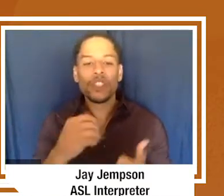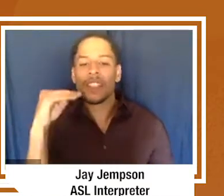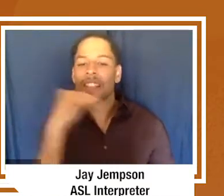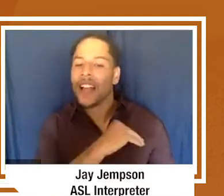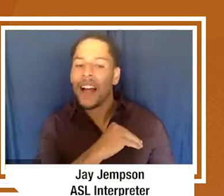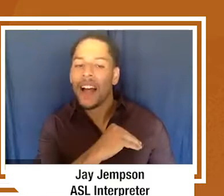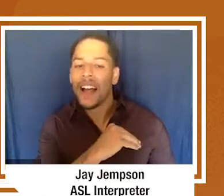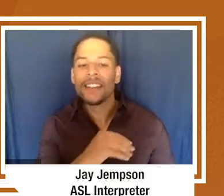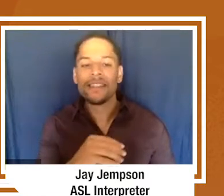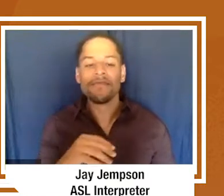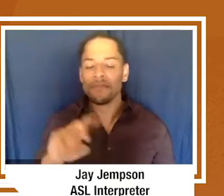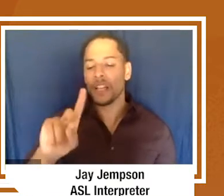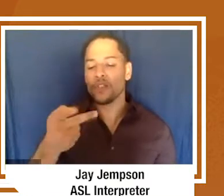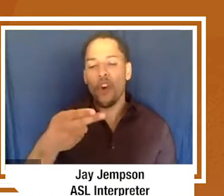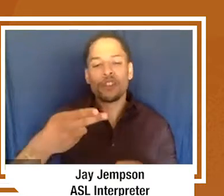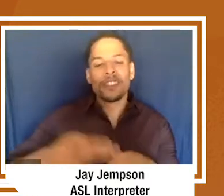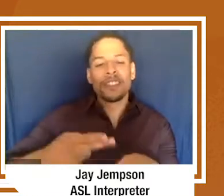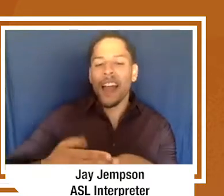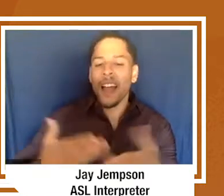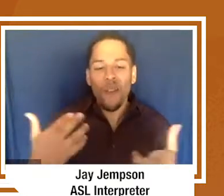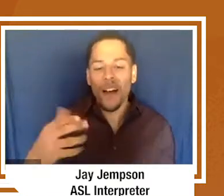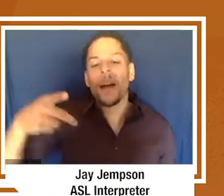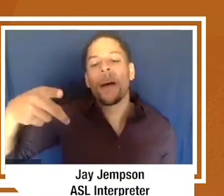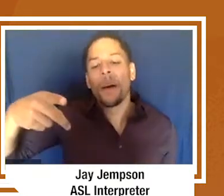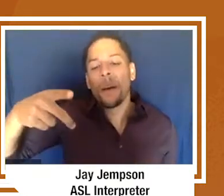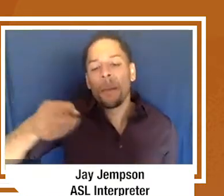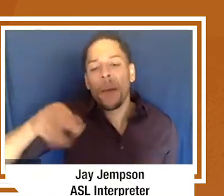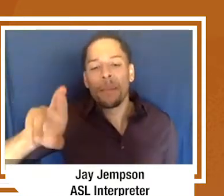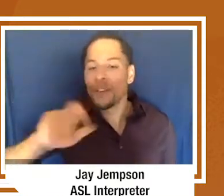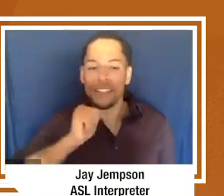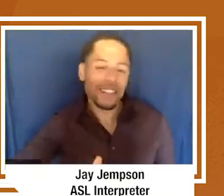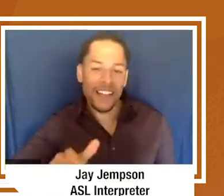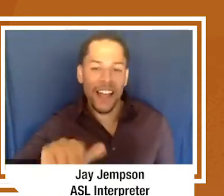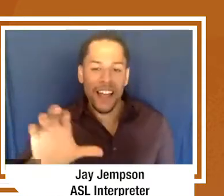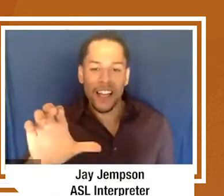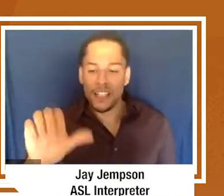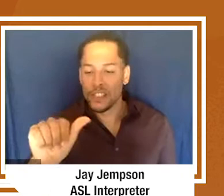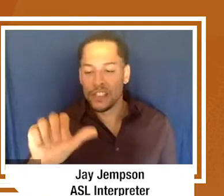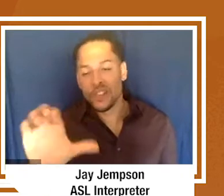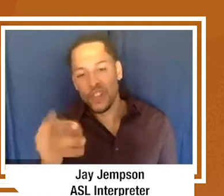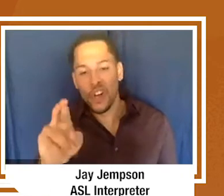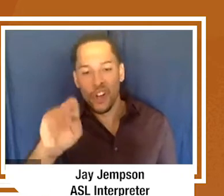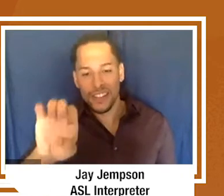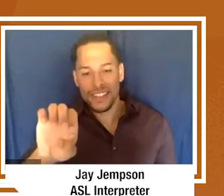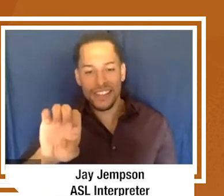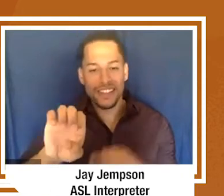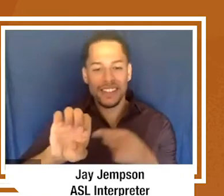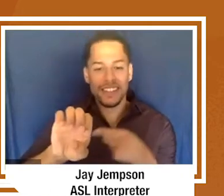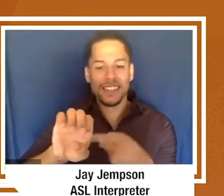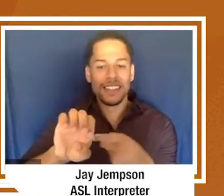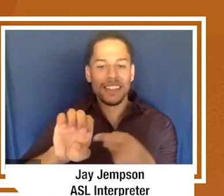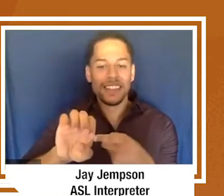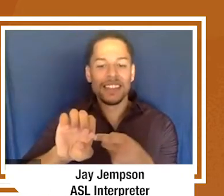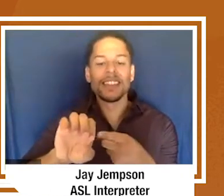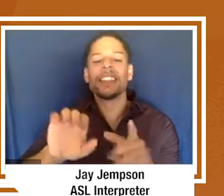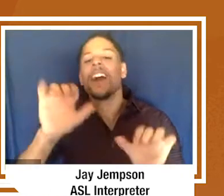His name is actually Pepper. Good old Pepper. Pepper. You stick on a call long